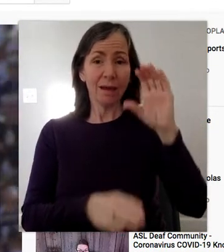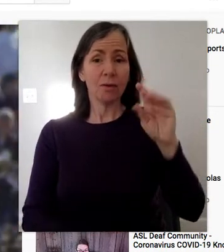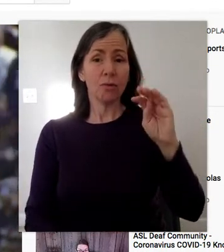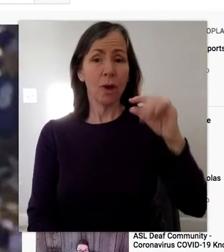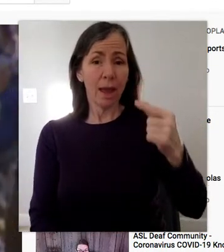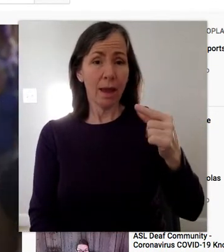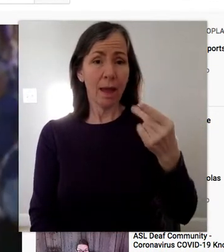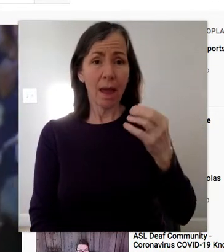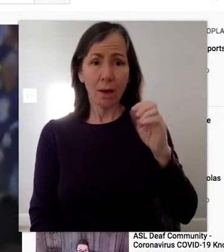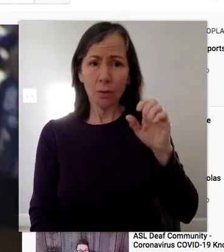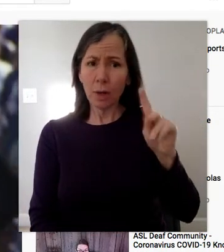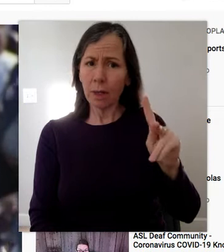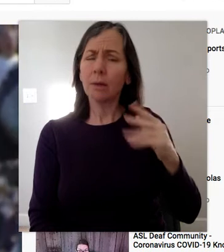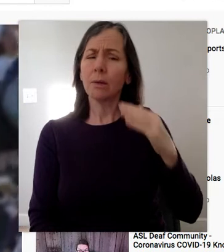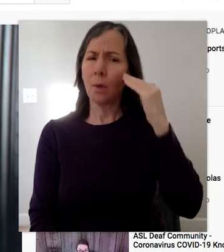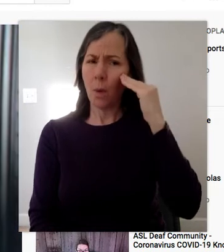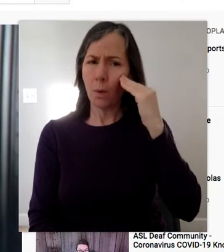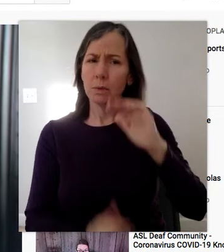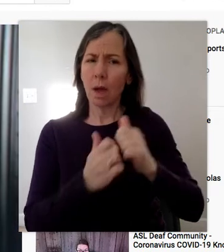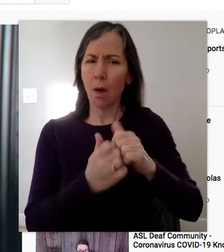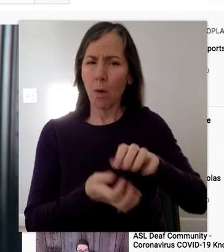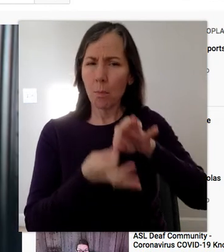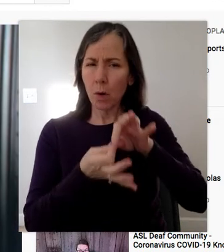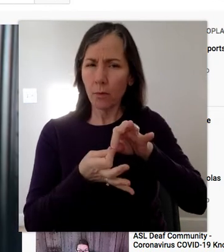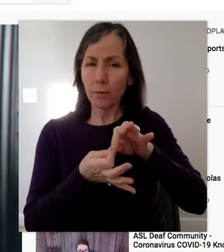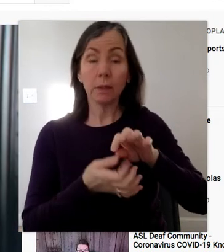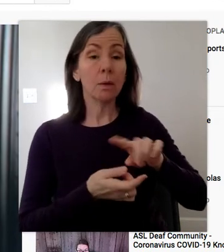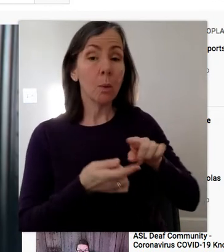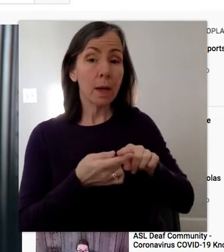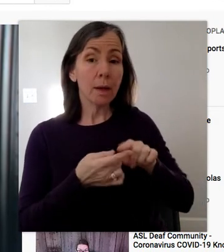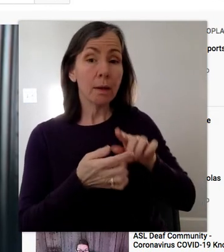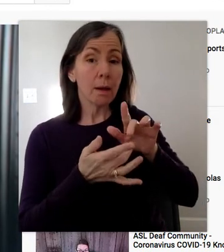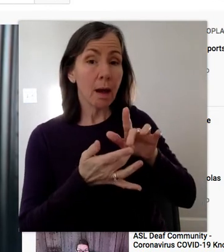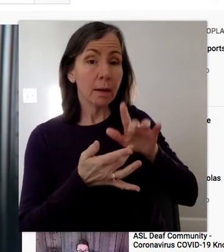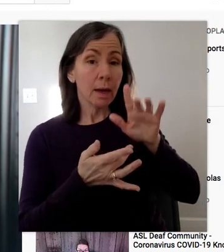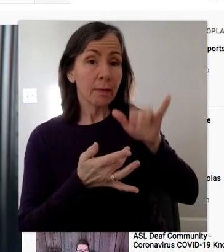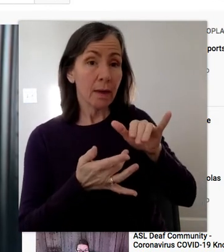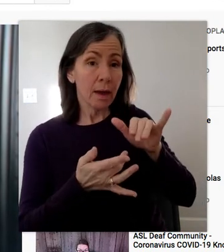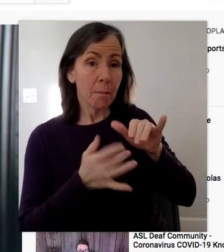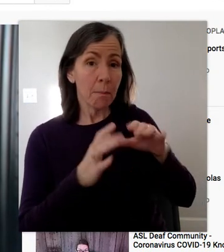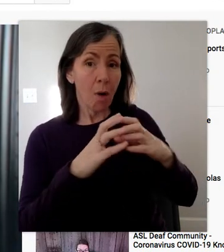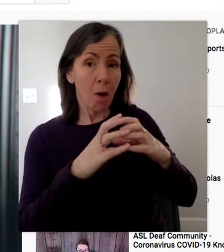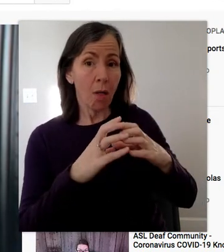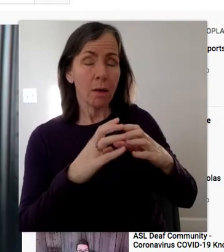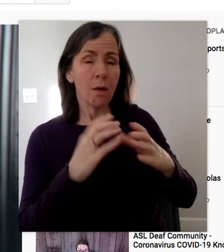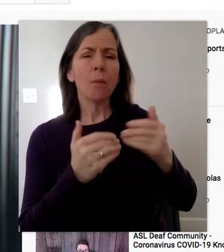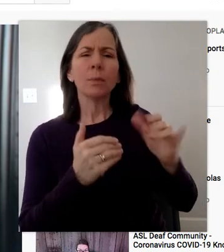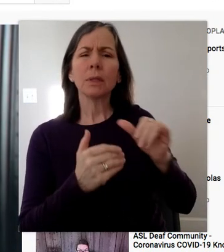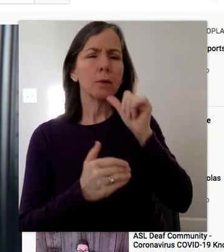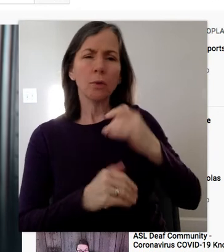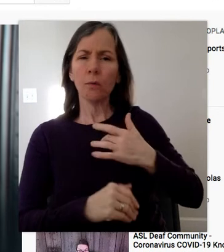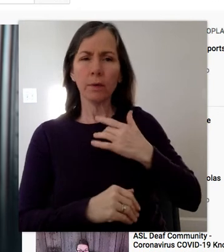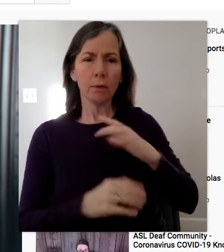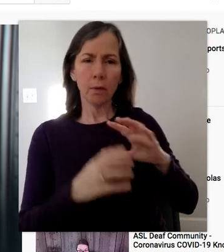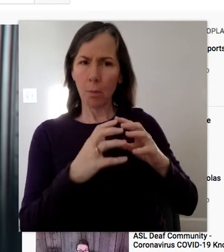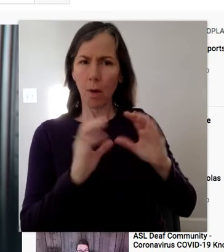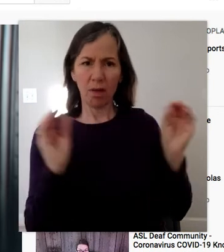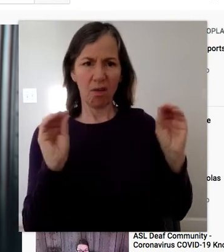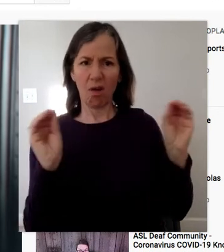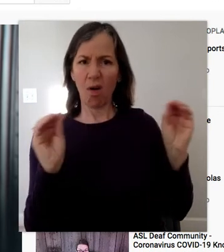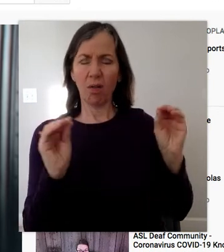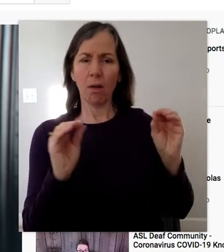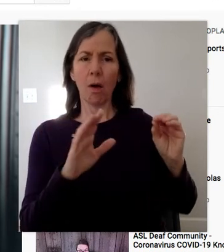perfect punt. When you make contact with that ball, it's almost a feeling that you don't feel the ball on your foot. It's almost like you're swinging a